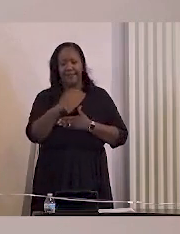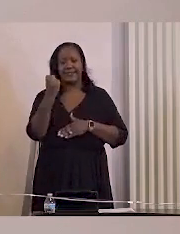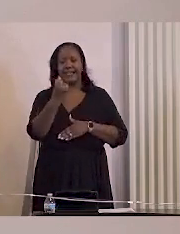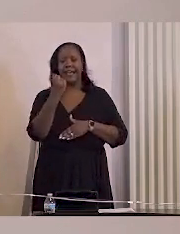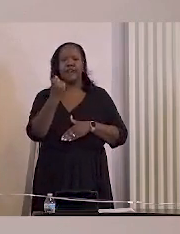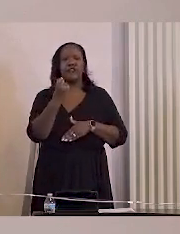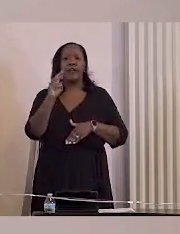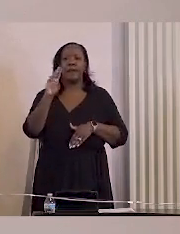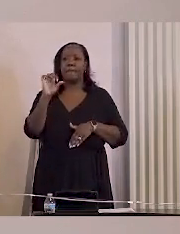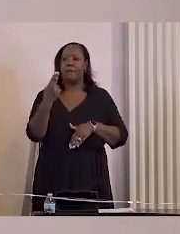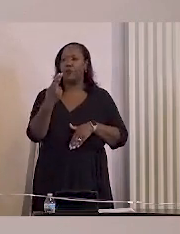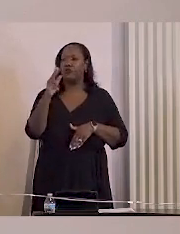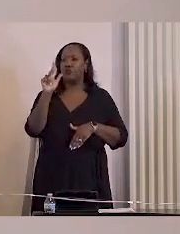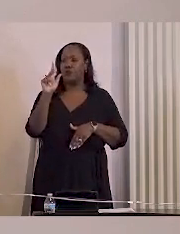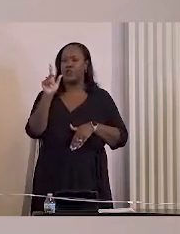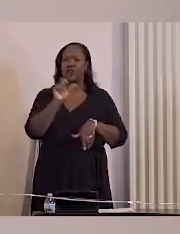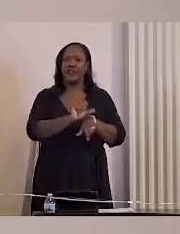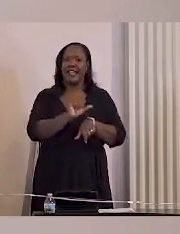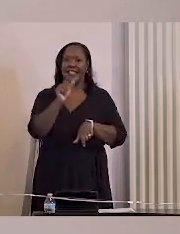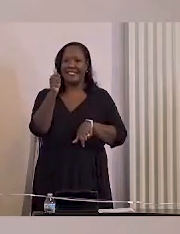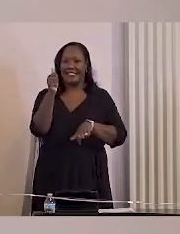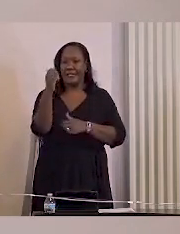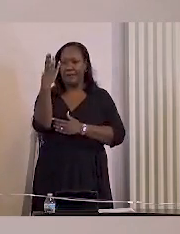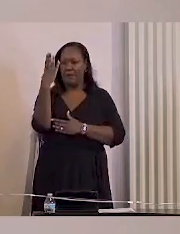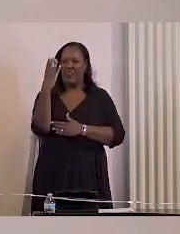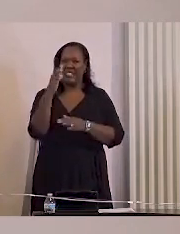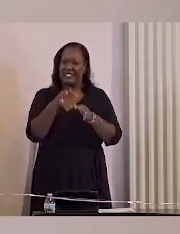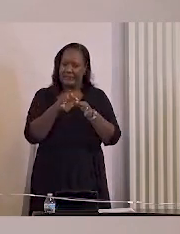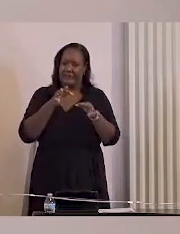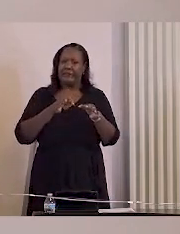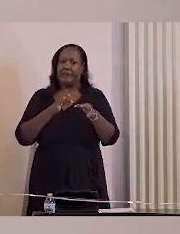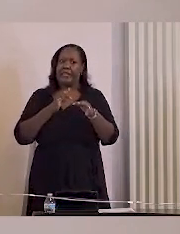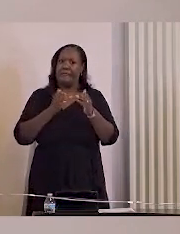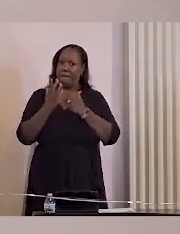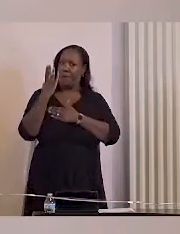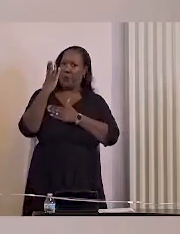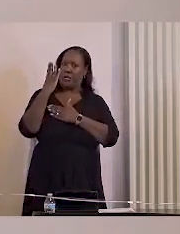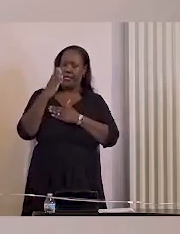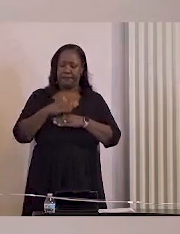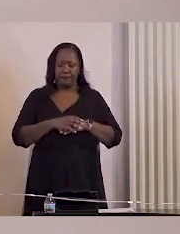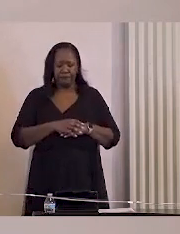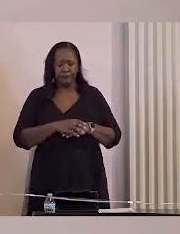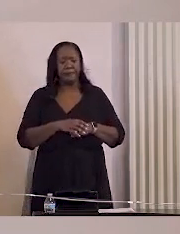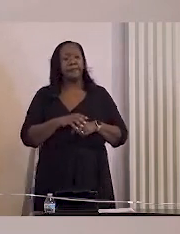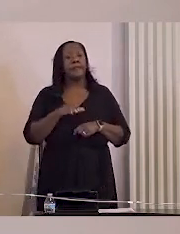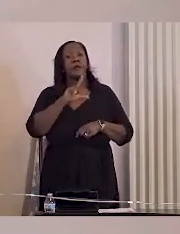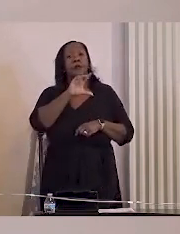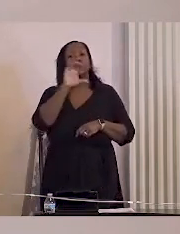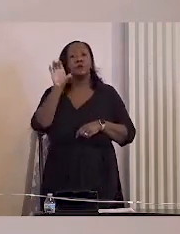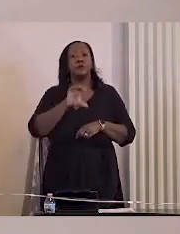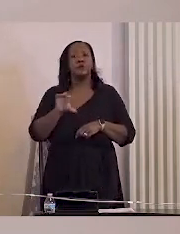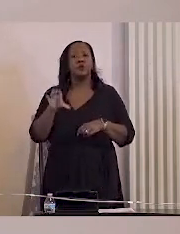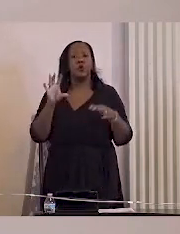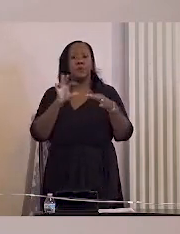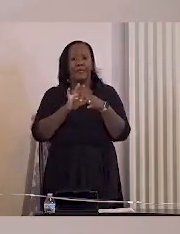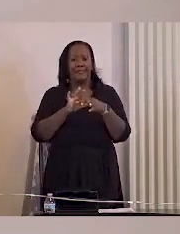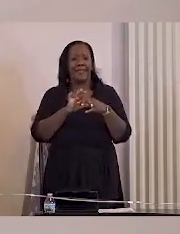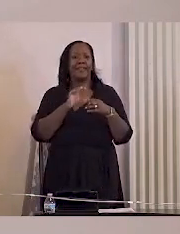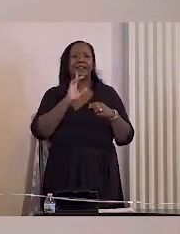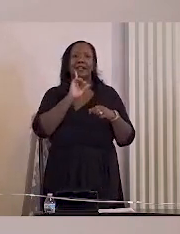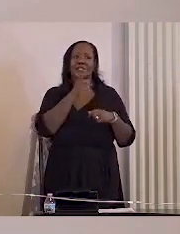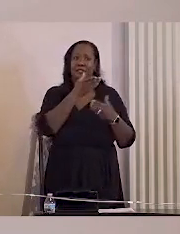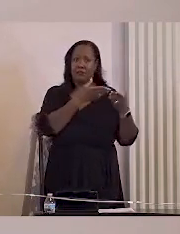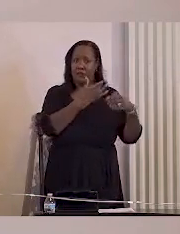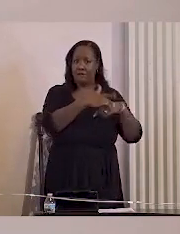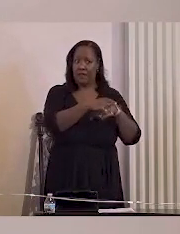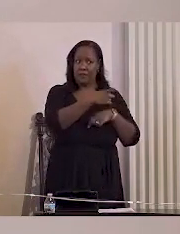at 10 a.m., a little earlier than we usually do, so noting that. There's a Zoom link on the calendar website, and